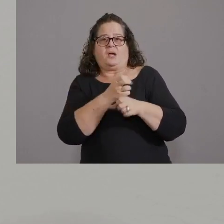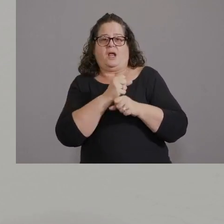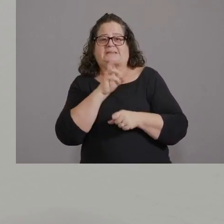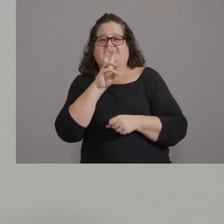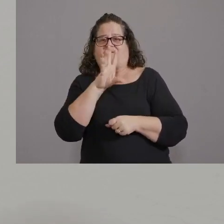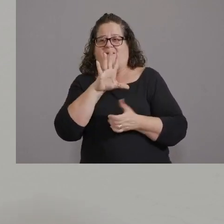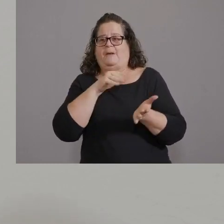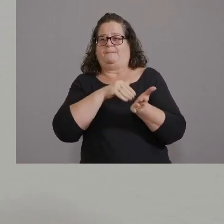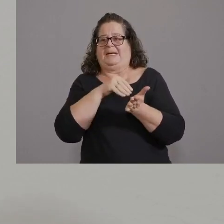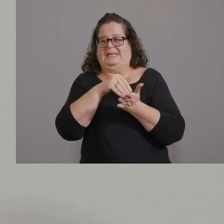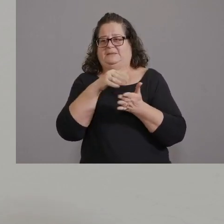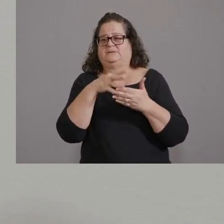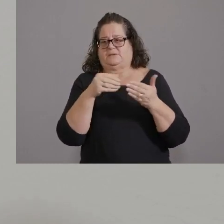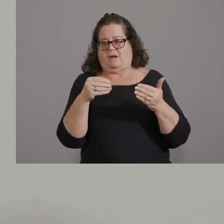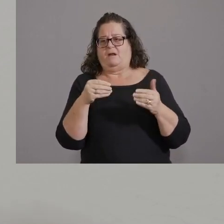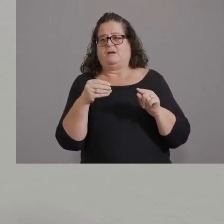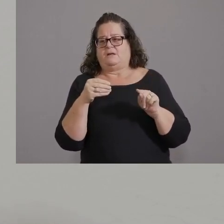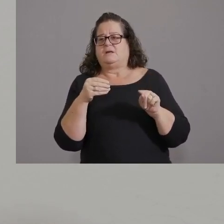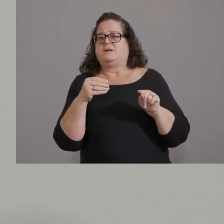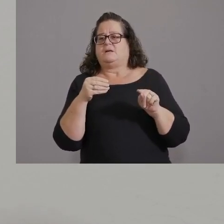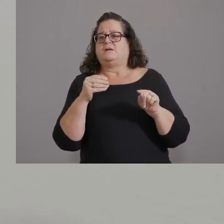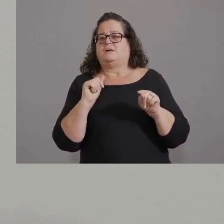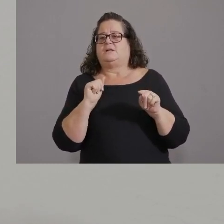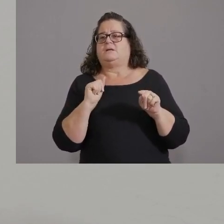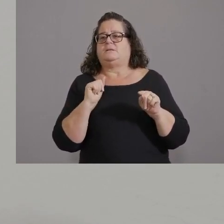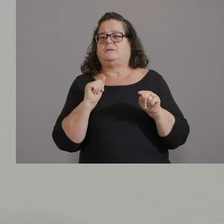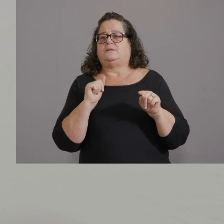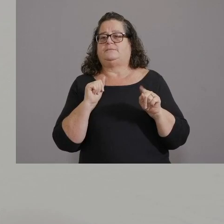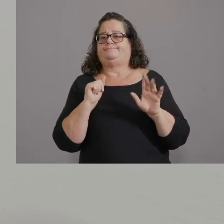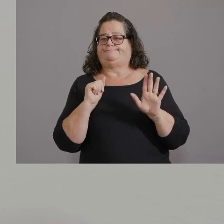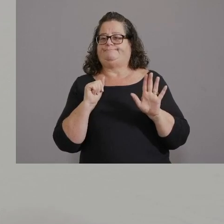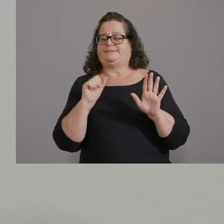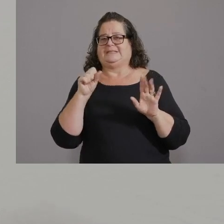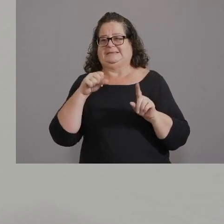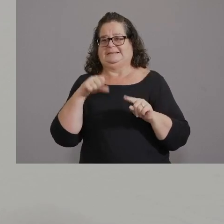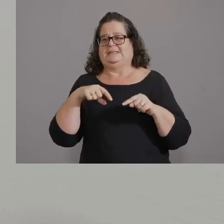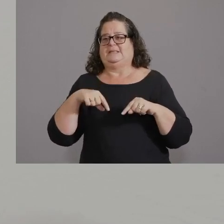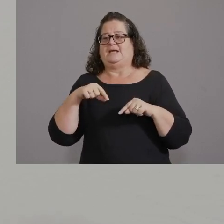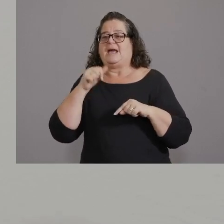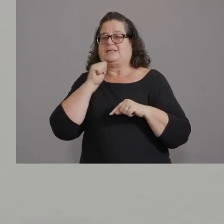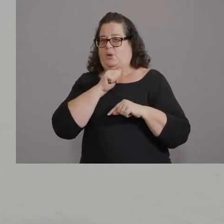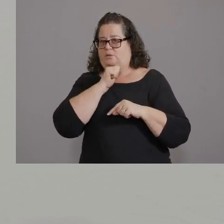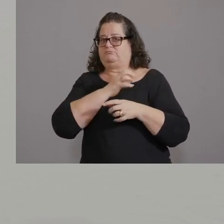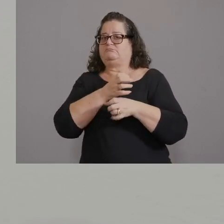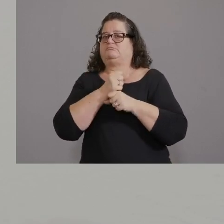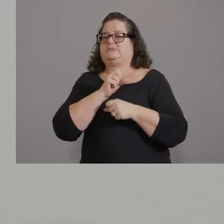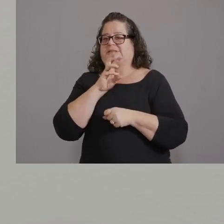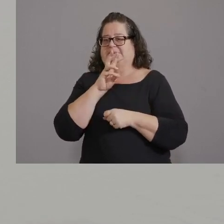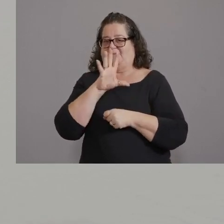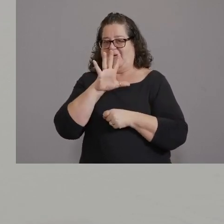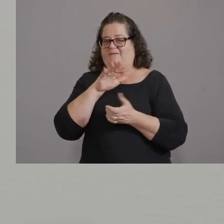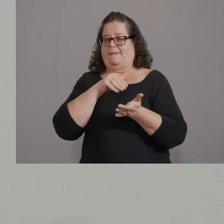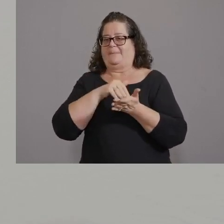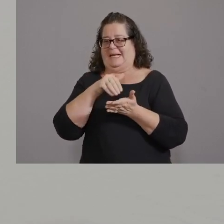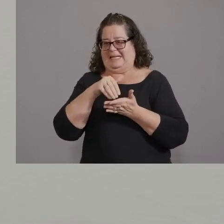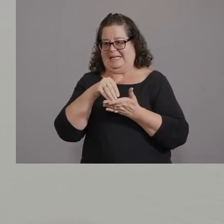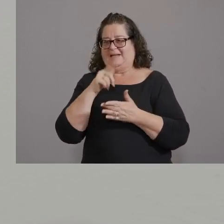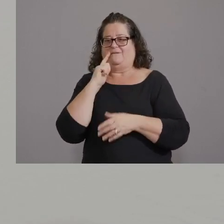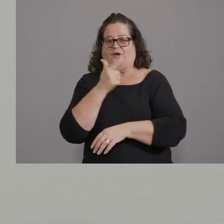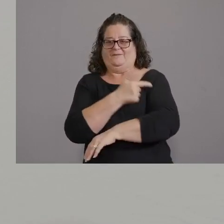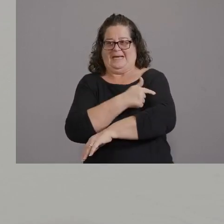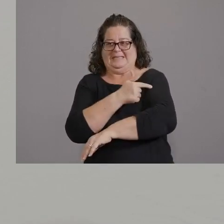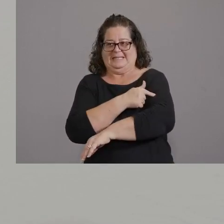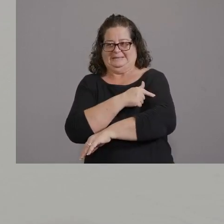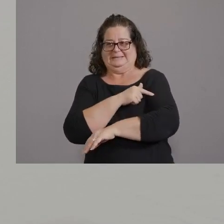just all blurs together right now. But Arizona is getting $65 million specifically for vaccination efforts. And so that